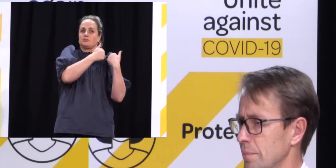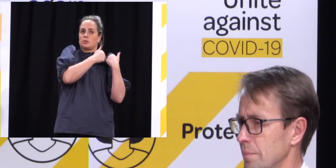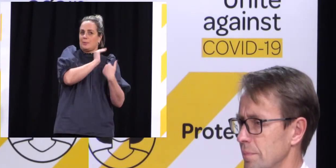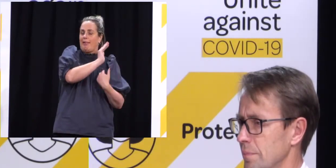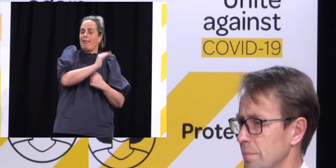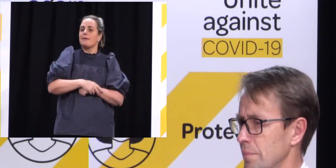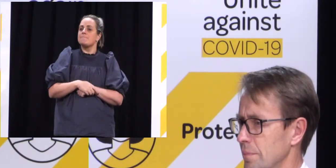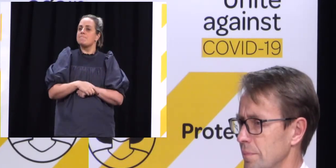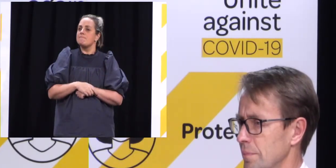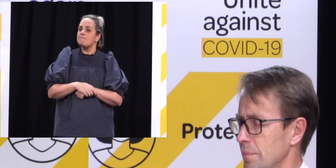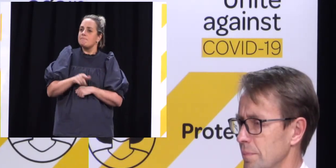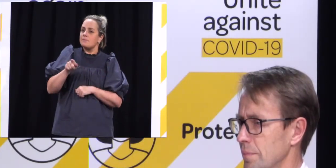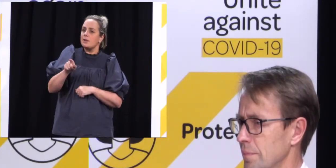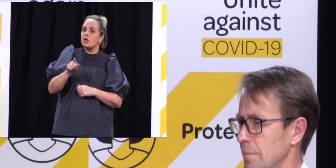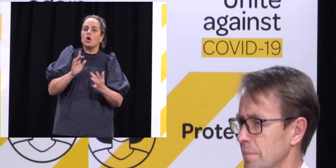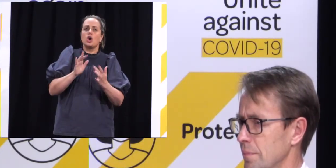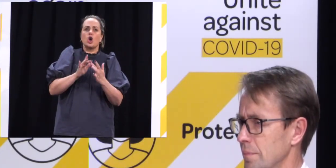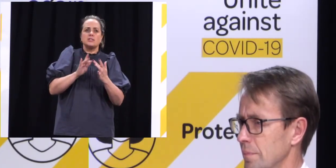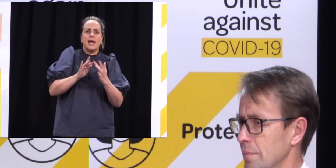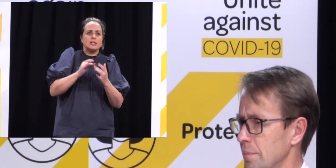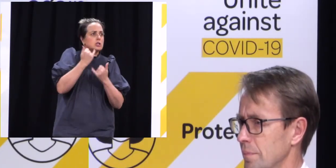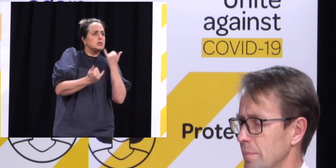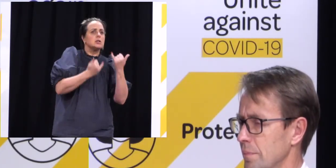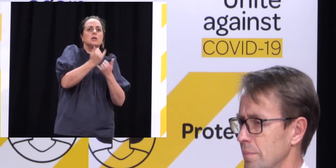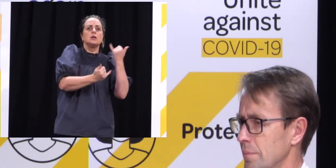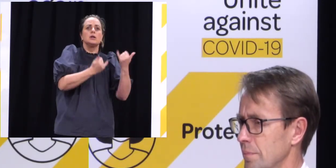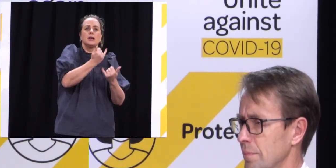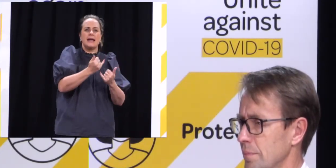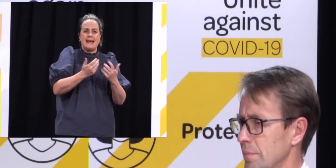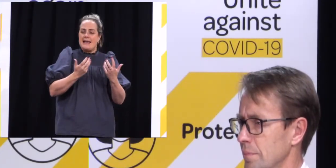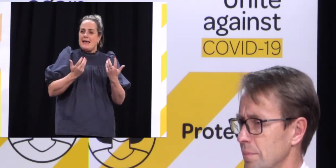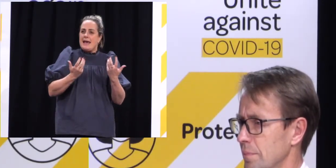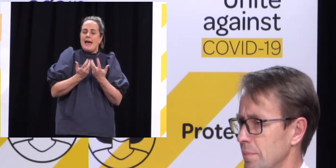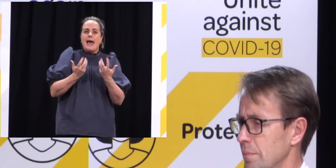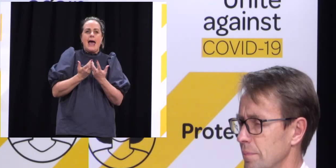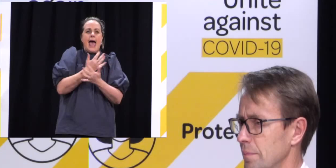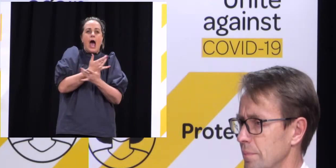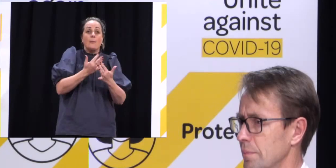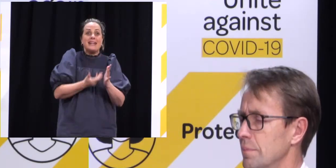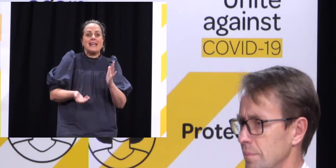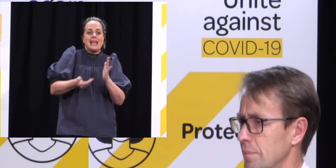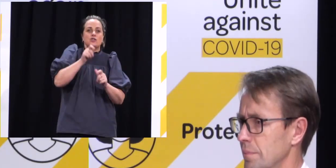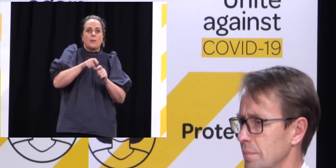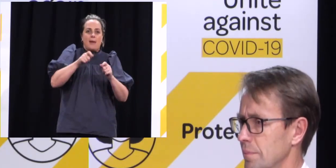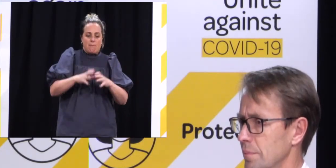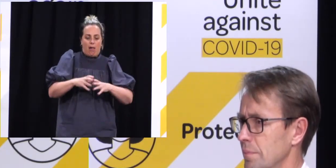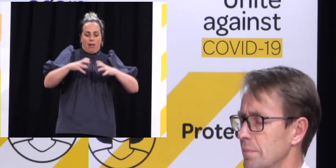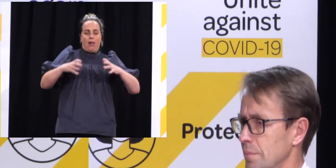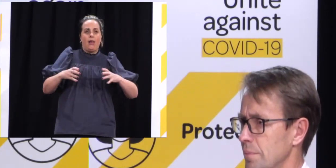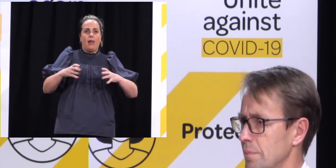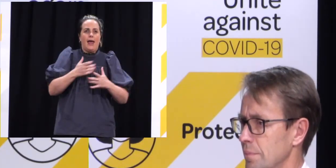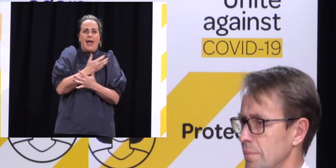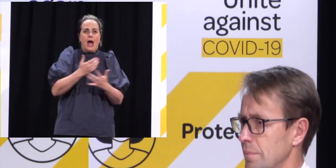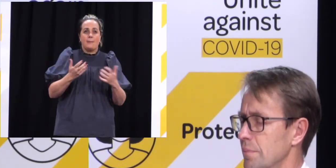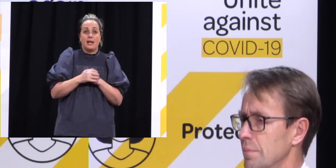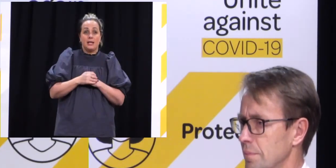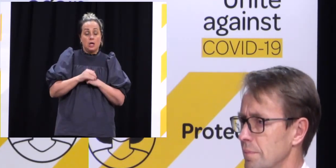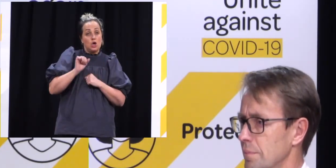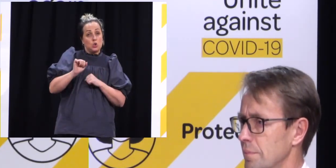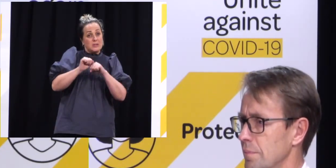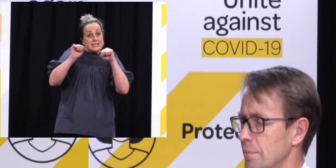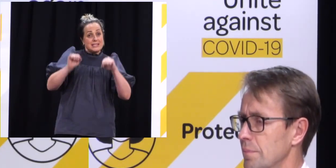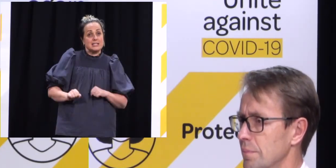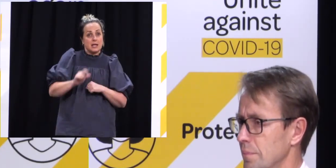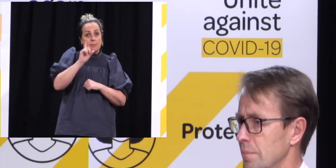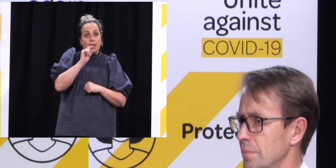Joe. On contact tracing, how are you gearing up? How many extra people do you have? Is the system able to deal